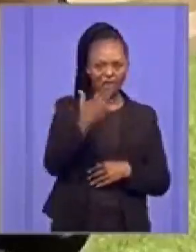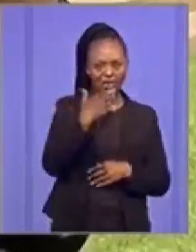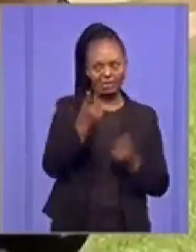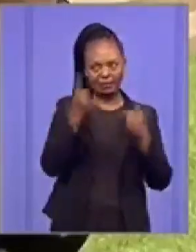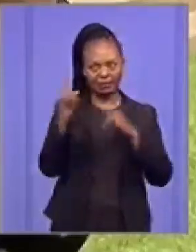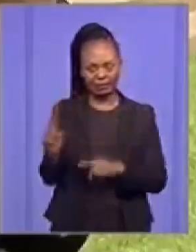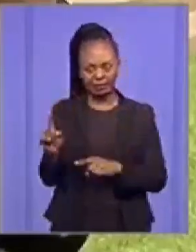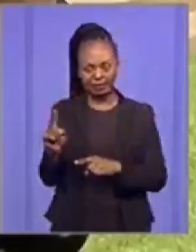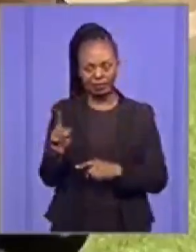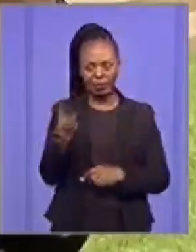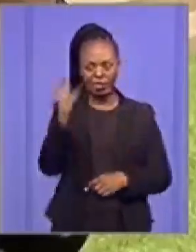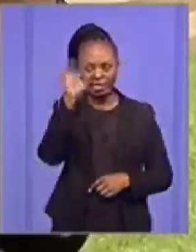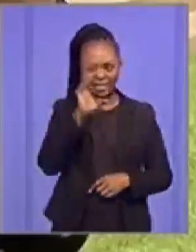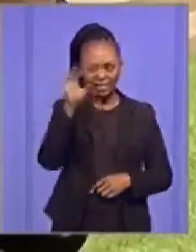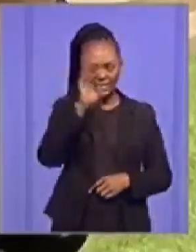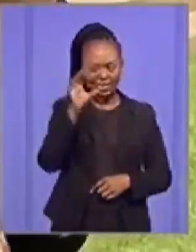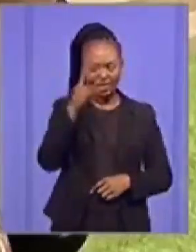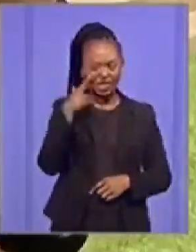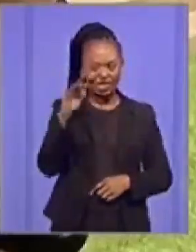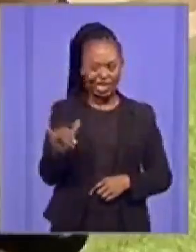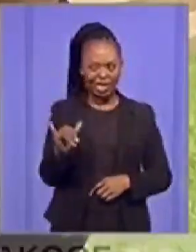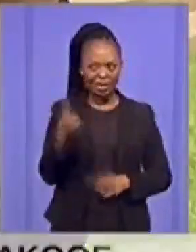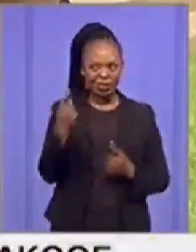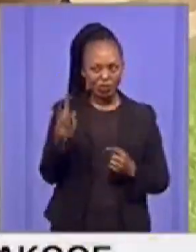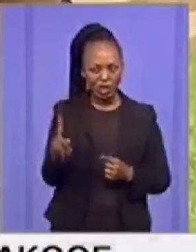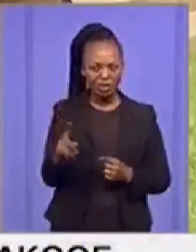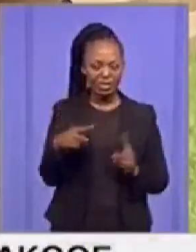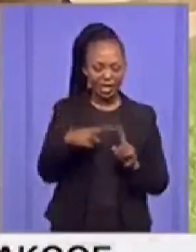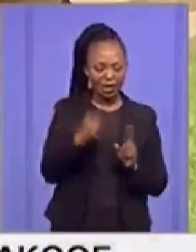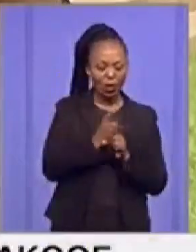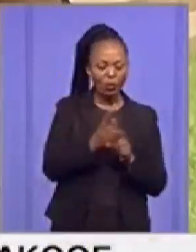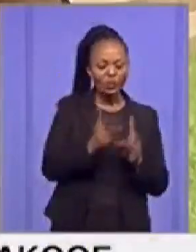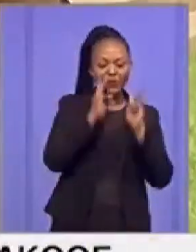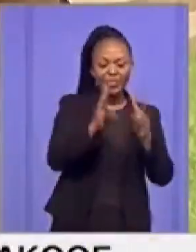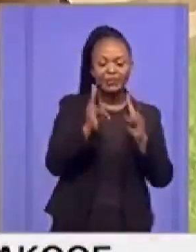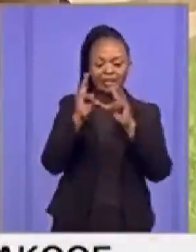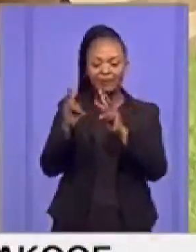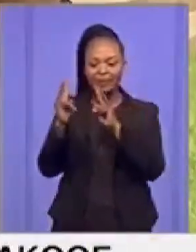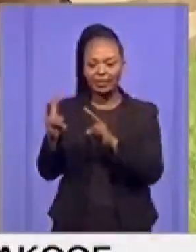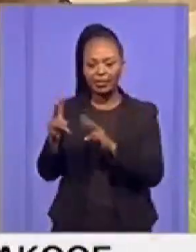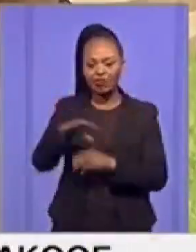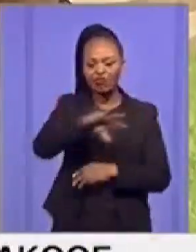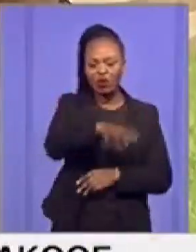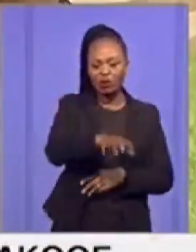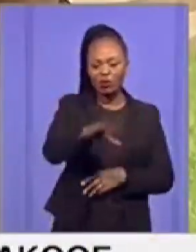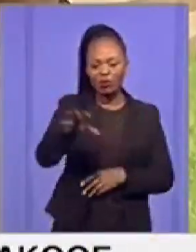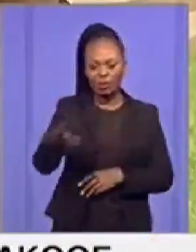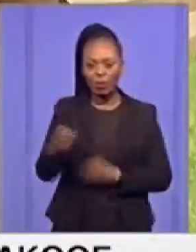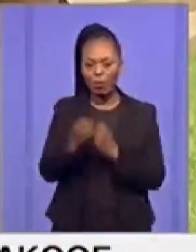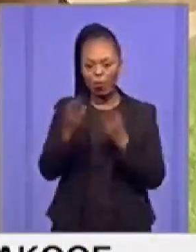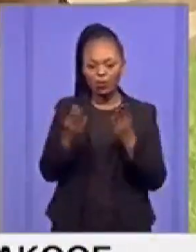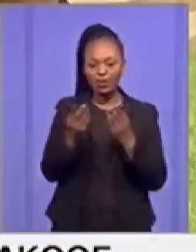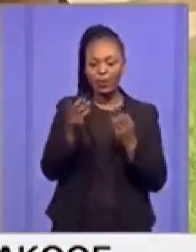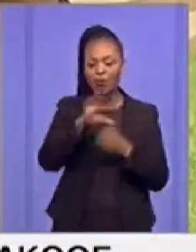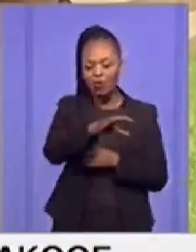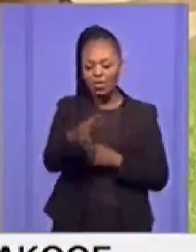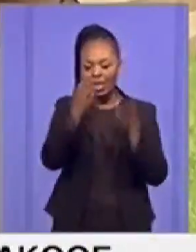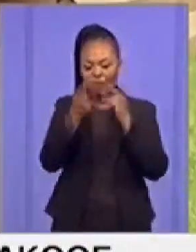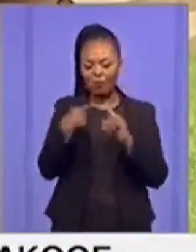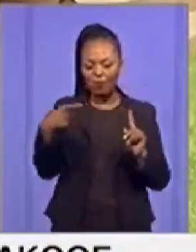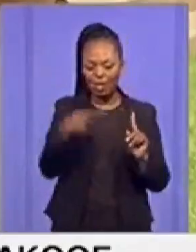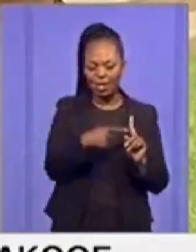study? So he used to go and visit provinces to learn from them, and provinces used to learn from him. Because what I can say,